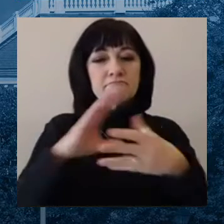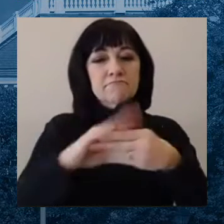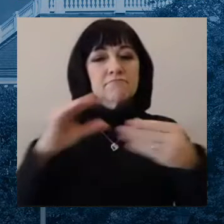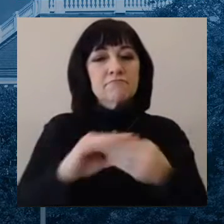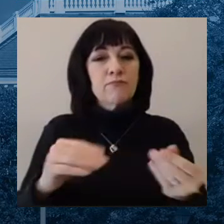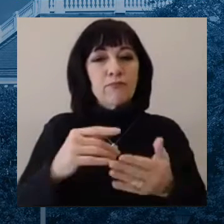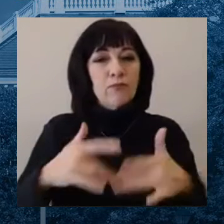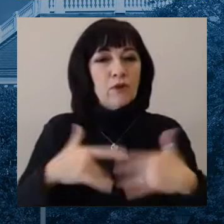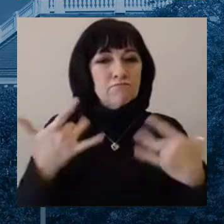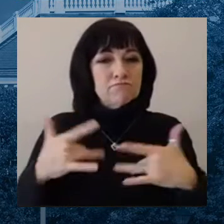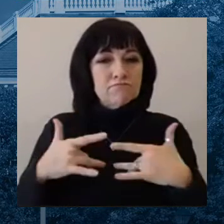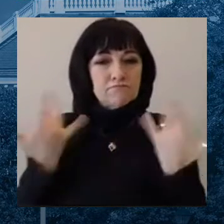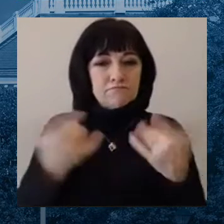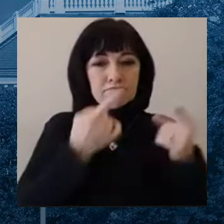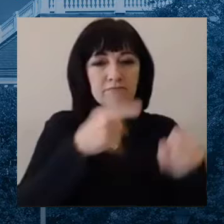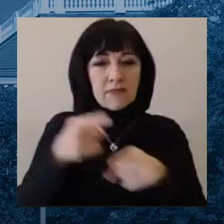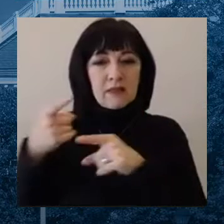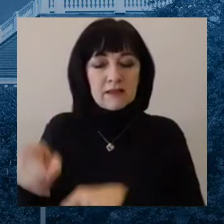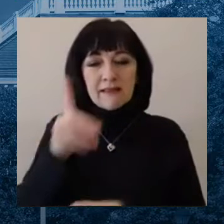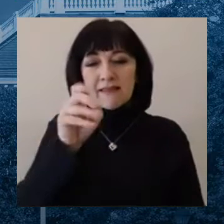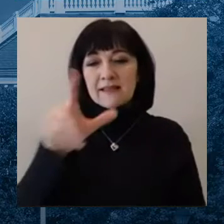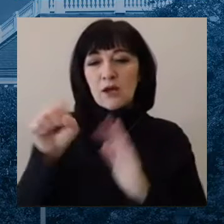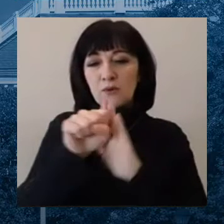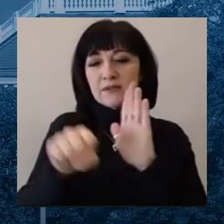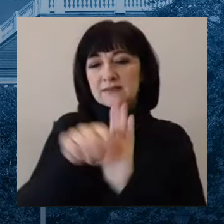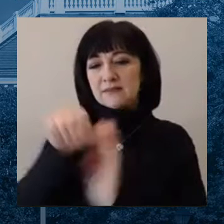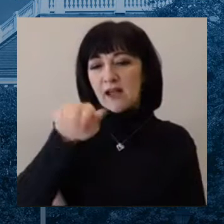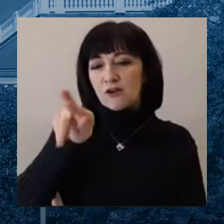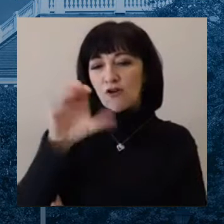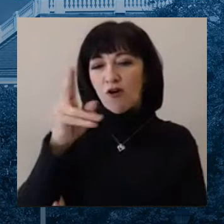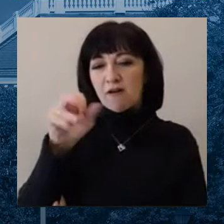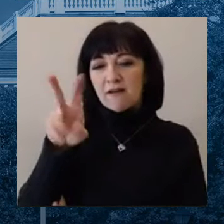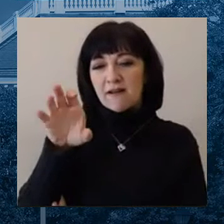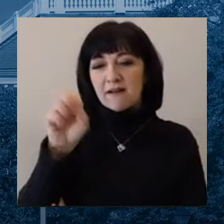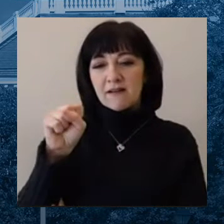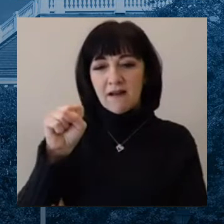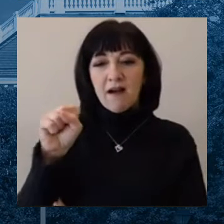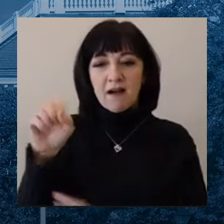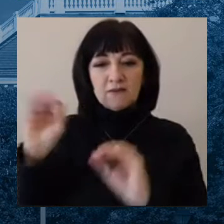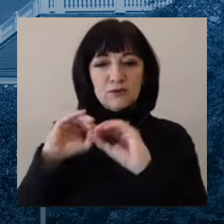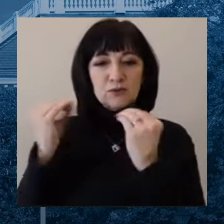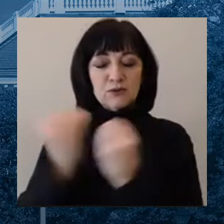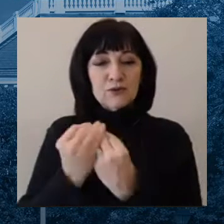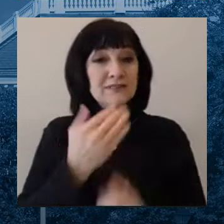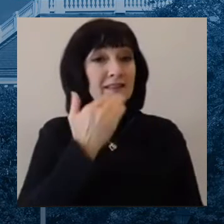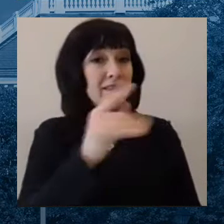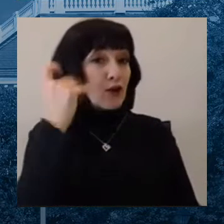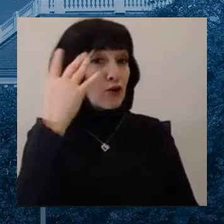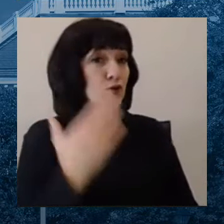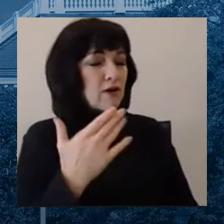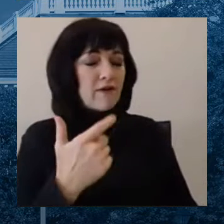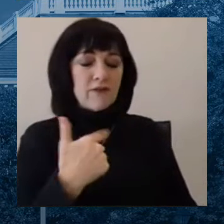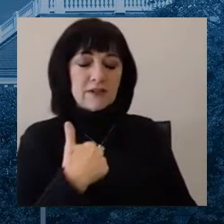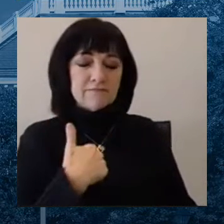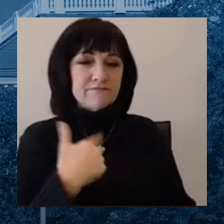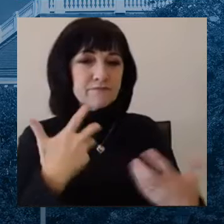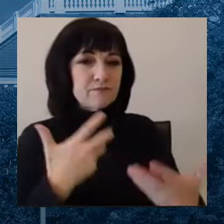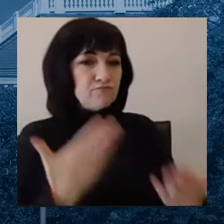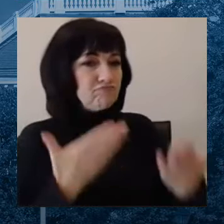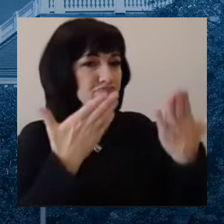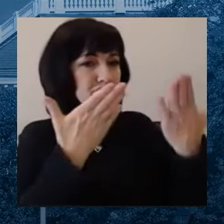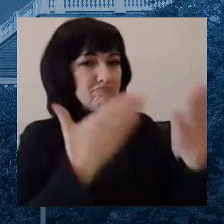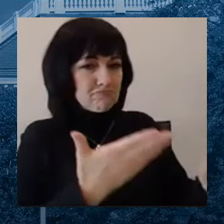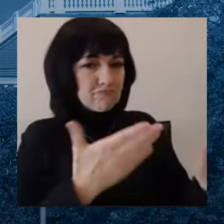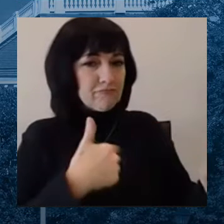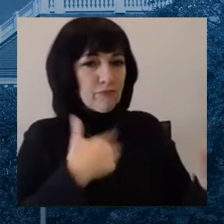happening at the Delaware State Archives. Thank you, Governor. I certainly bring you greetings from the Delaware Public Archives and want to